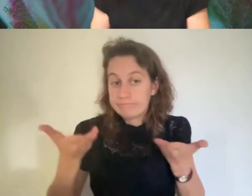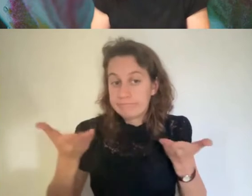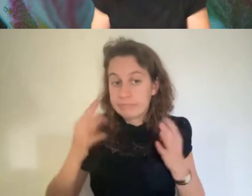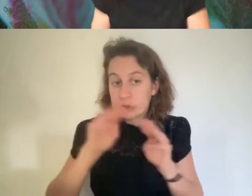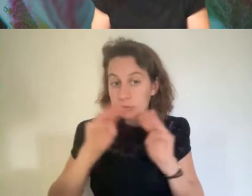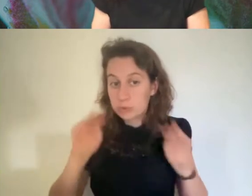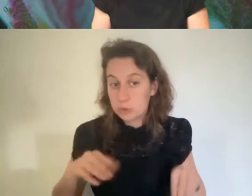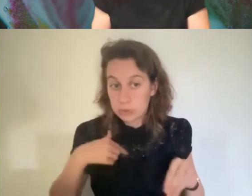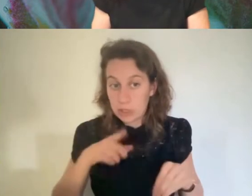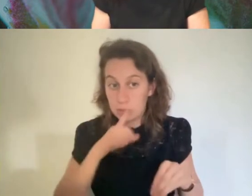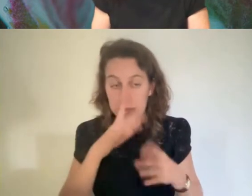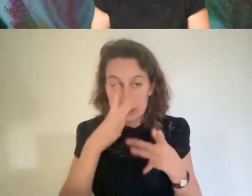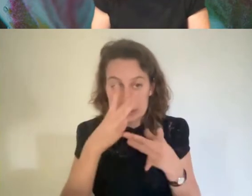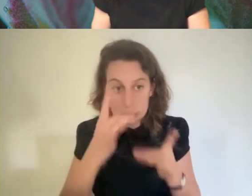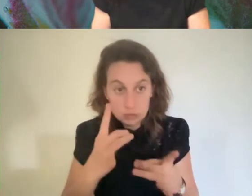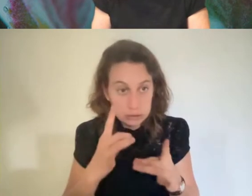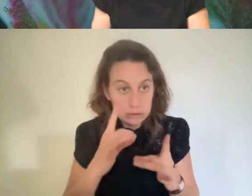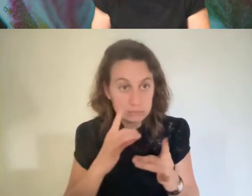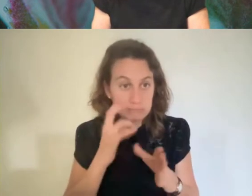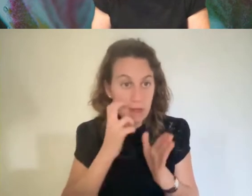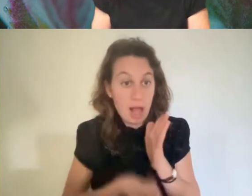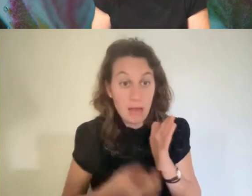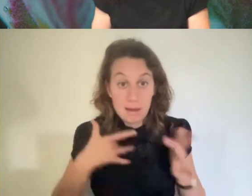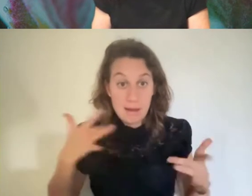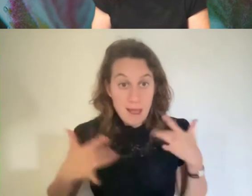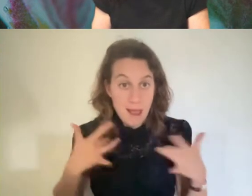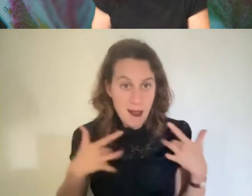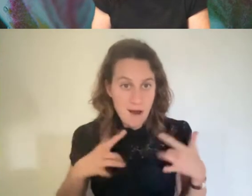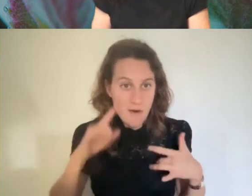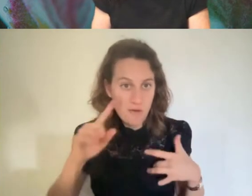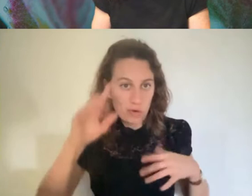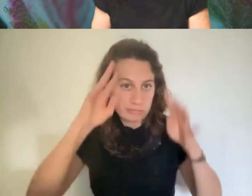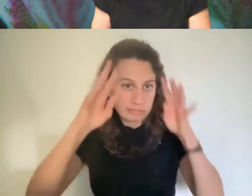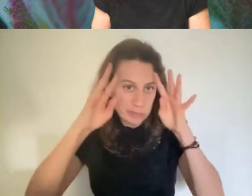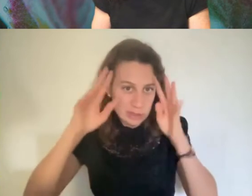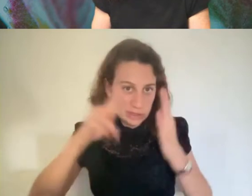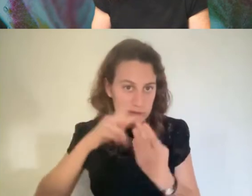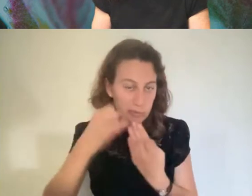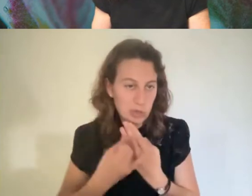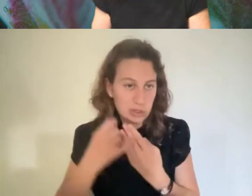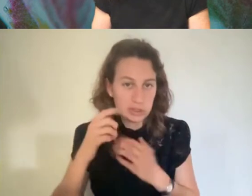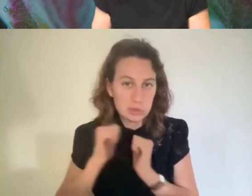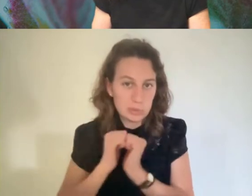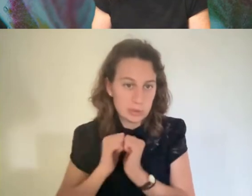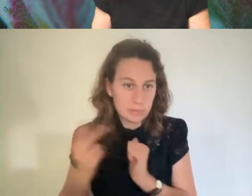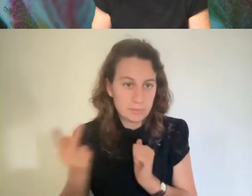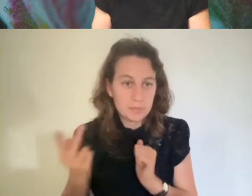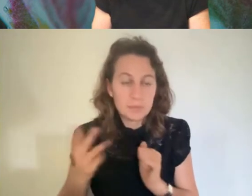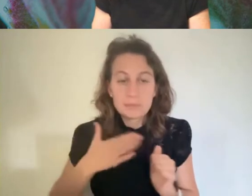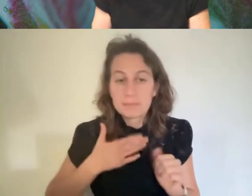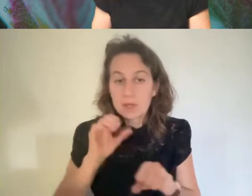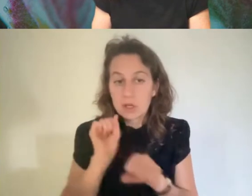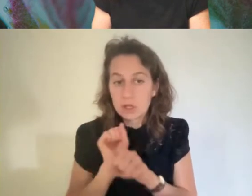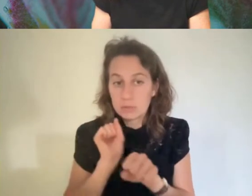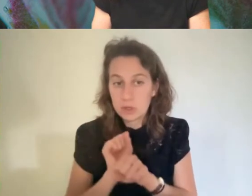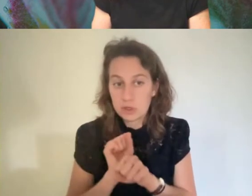really intrigued of and very excited of creating this project with Lorraine. Although my work for